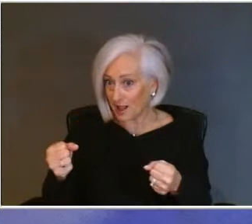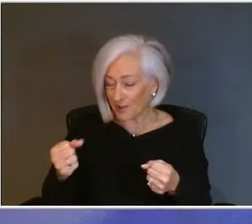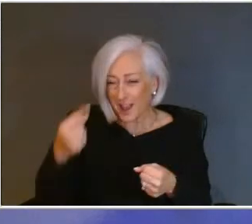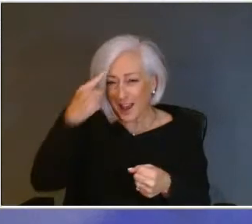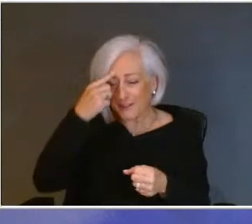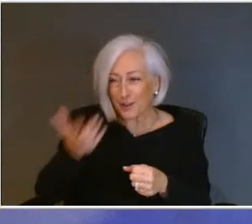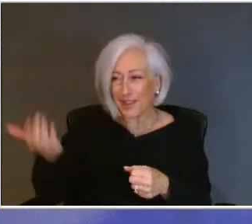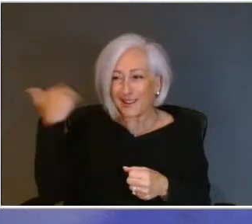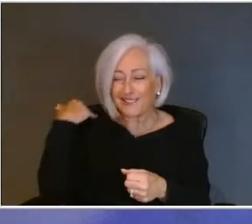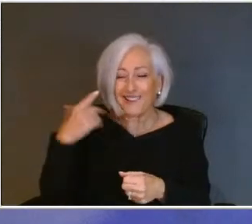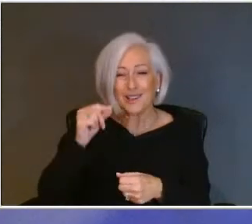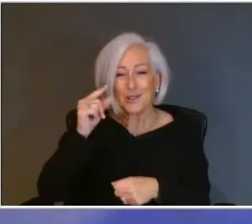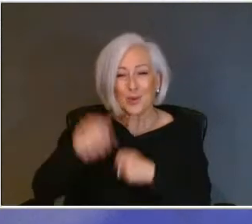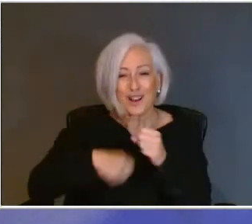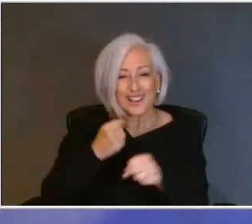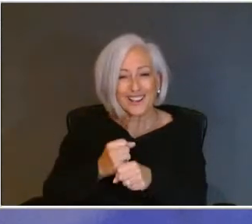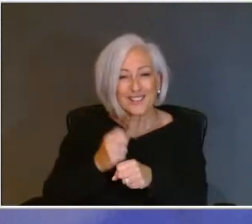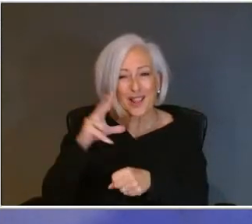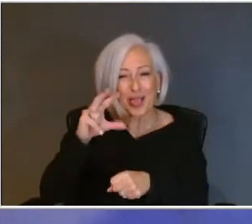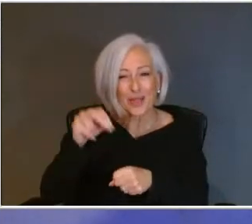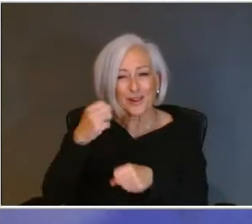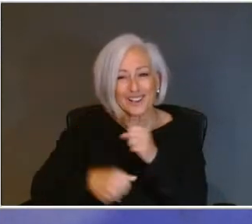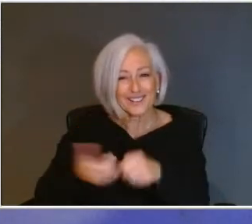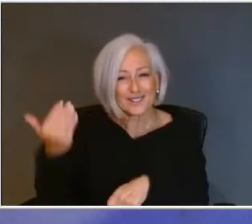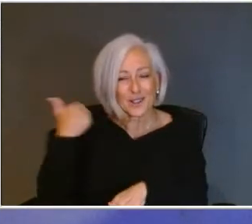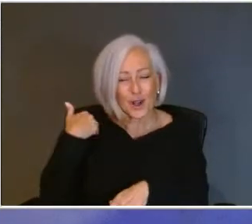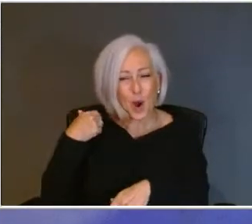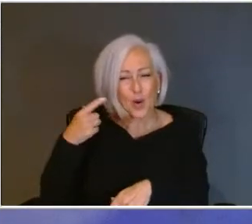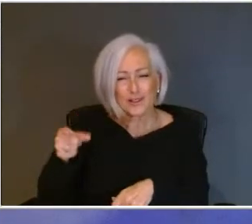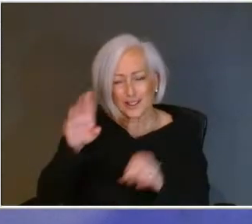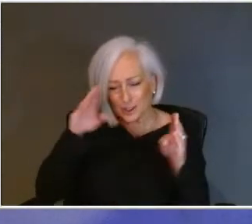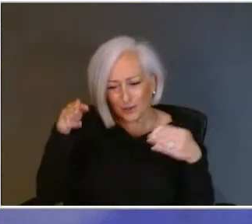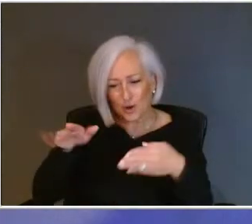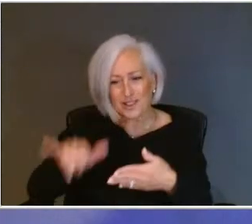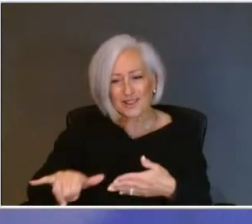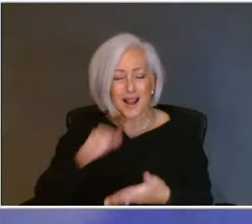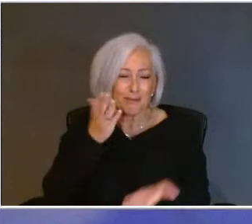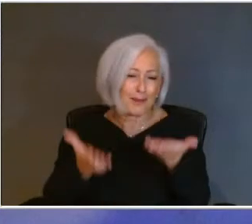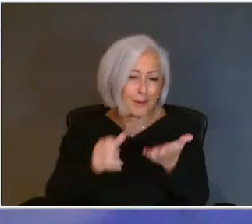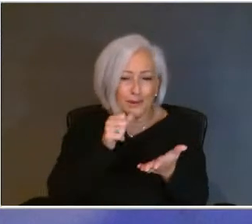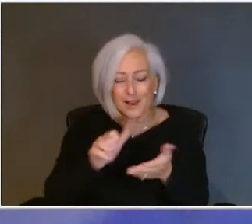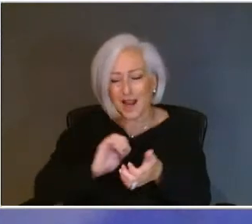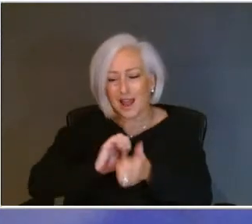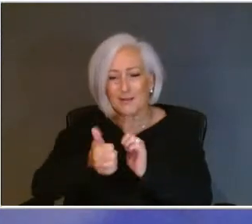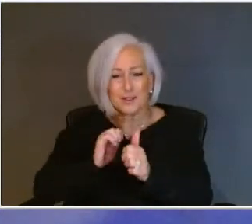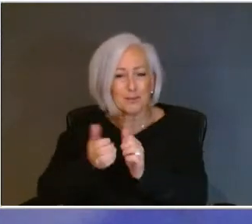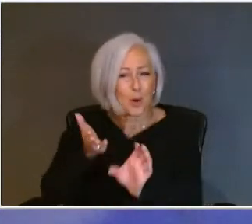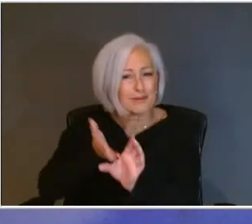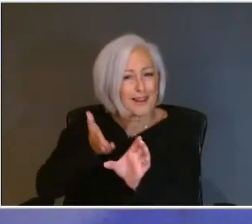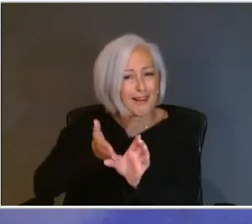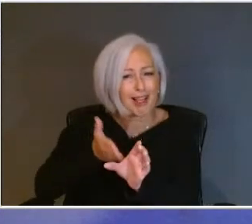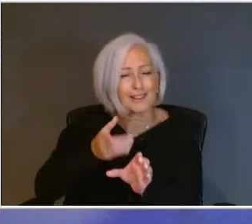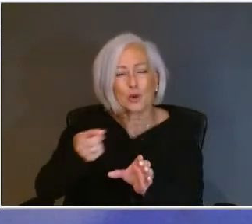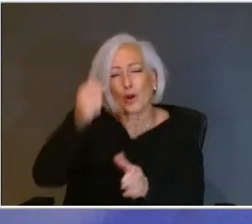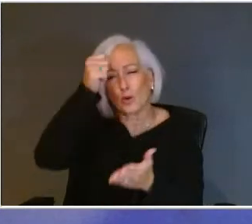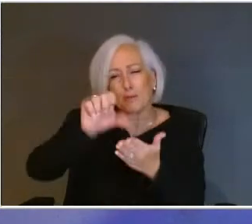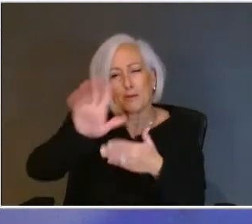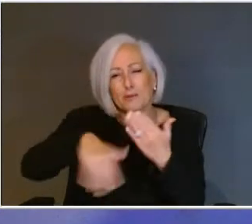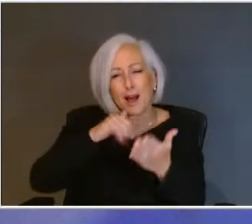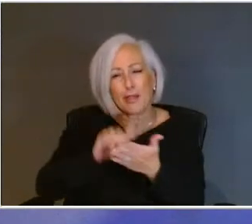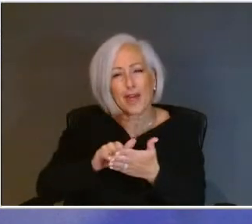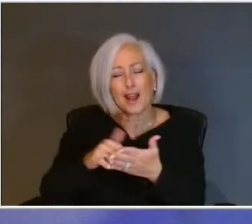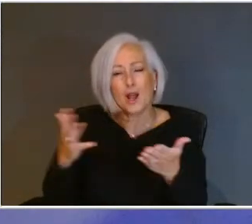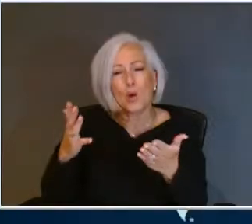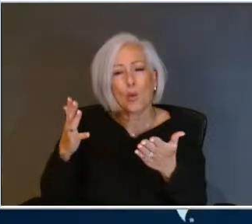coaches, and we didn't have specific psychology people who focused on that. So what do you remember, and how far have we come? We've come a long